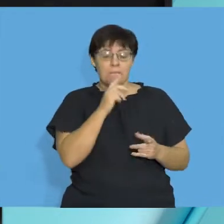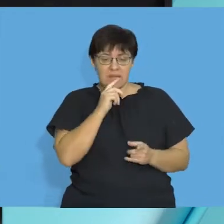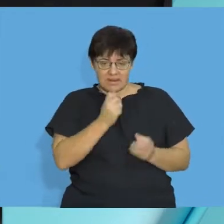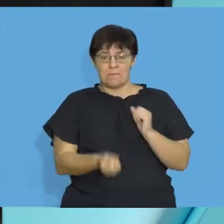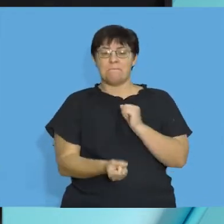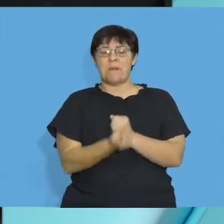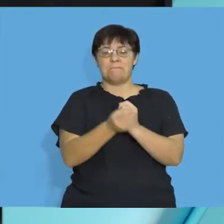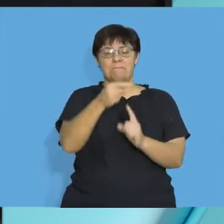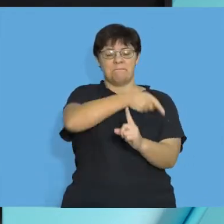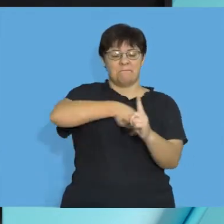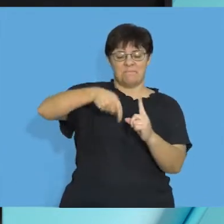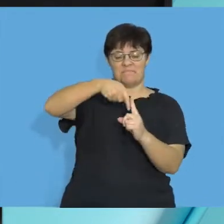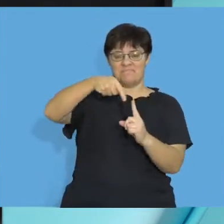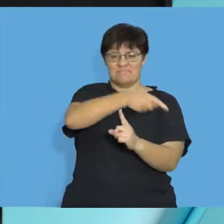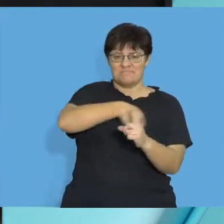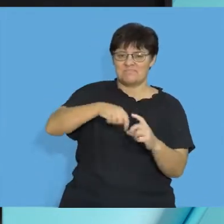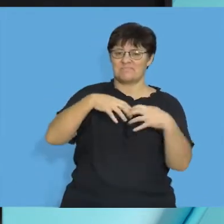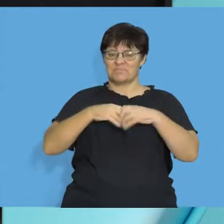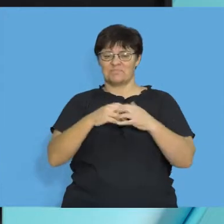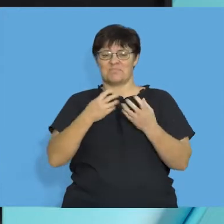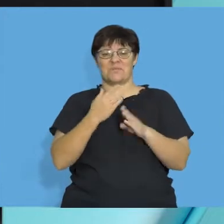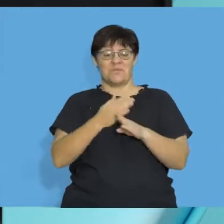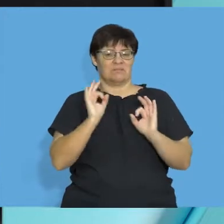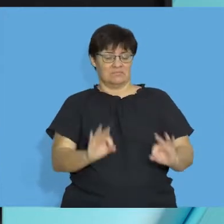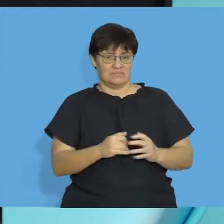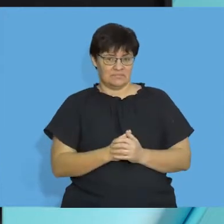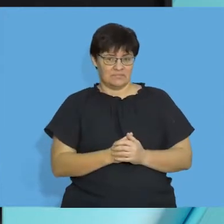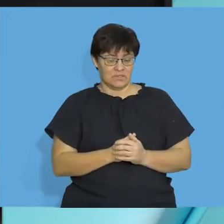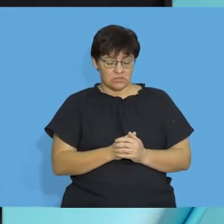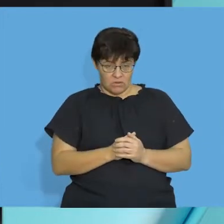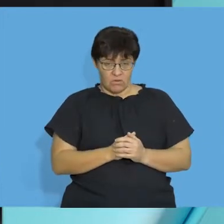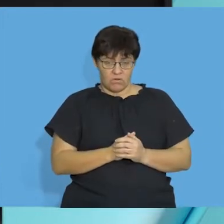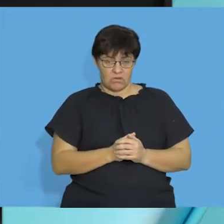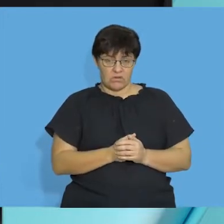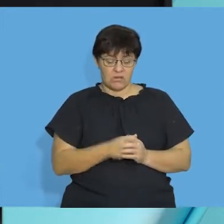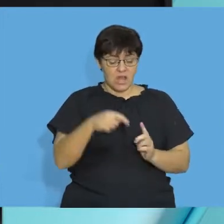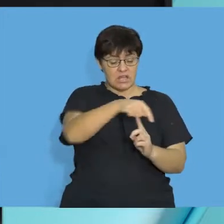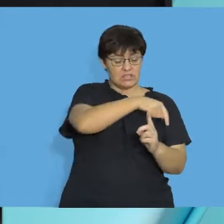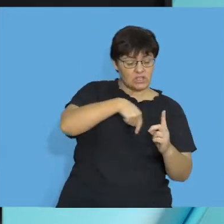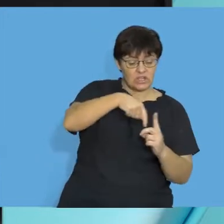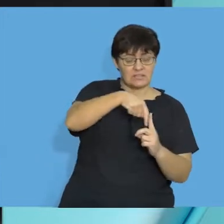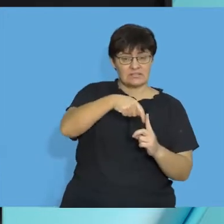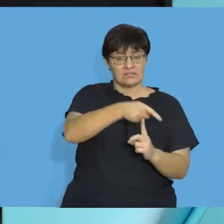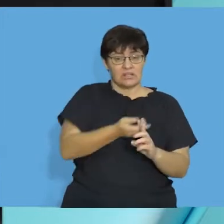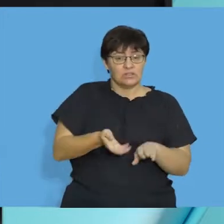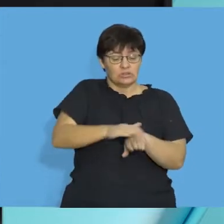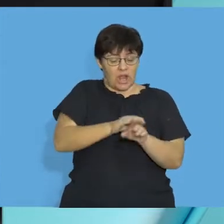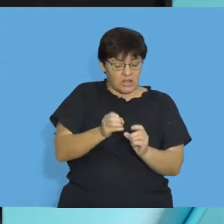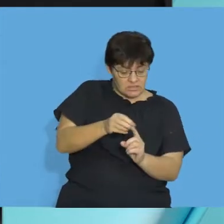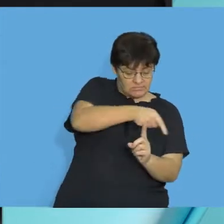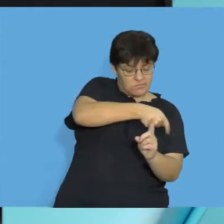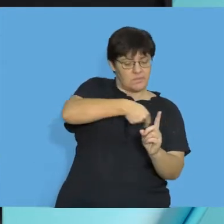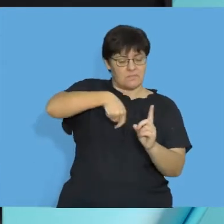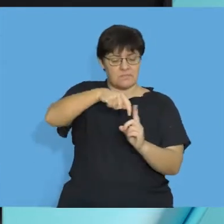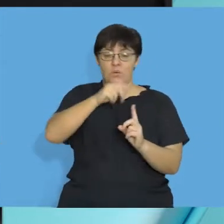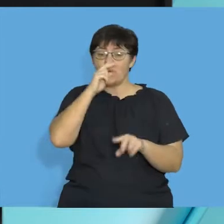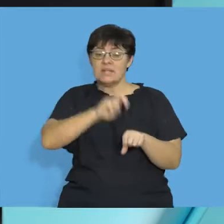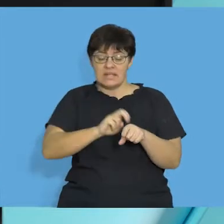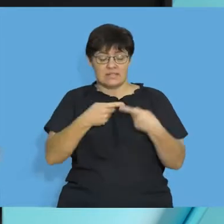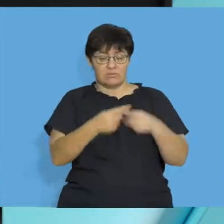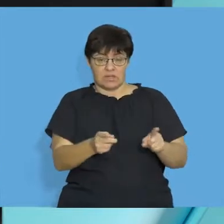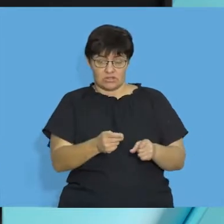Because remember, in a circuit, the requirement for a circuit for charge to move is we need a potential difference, we need